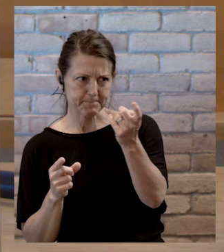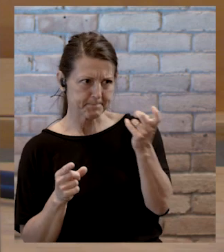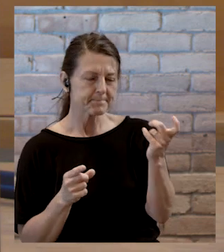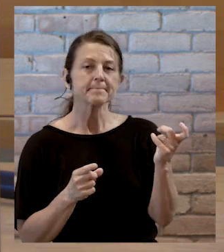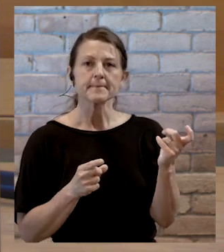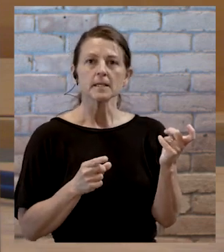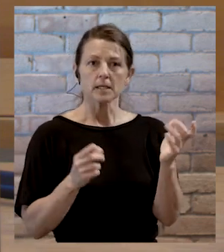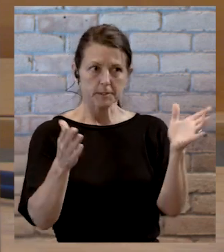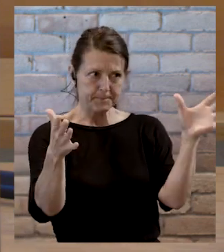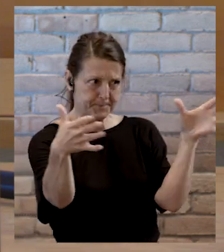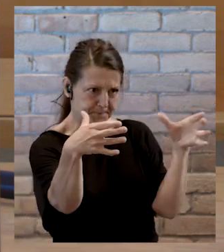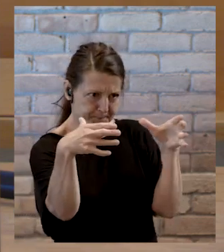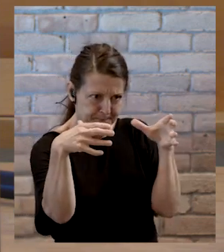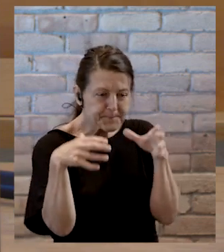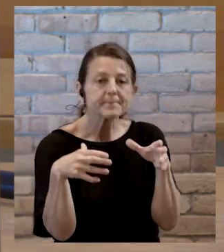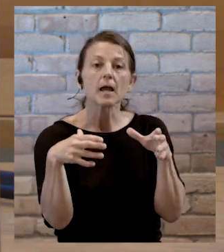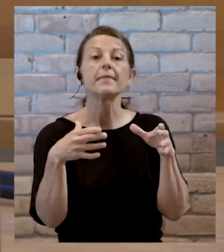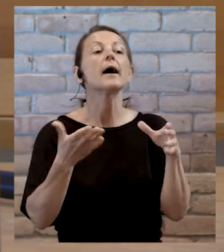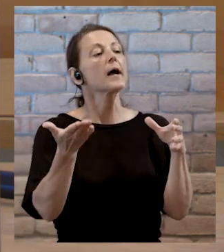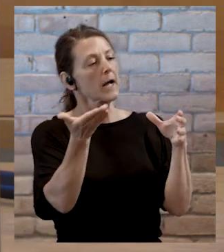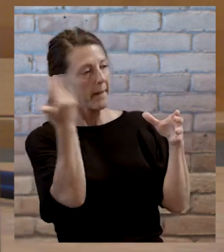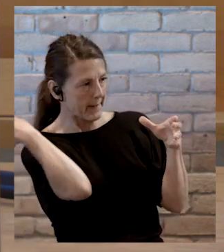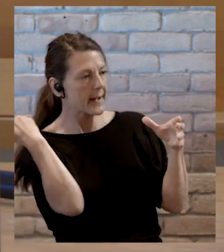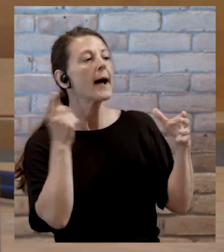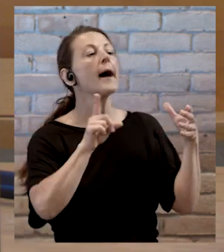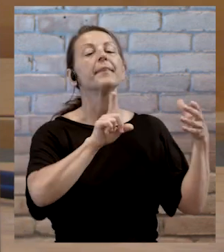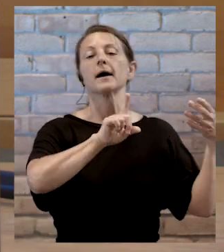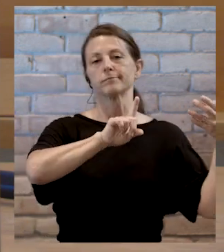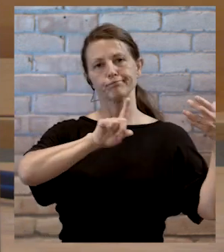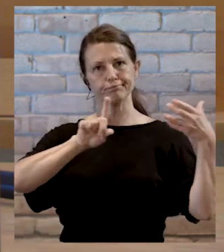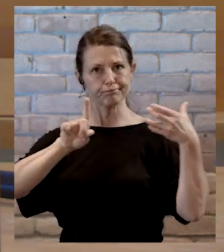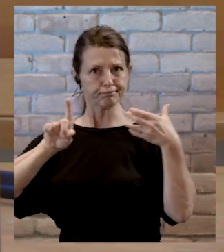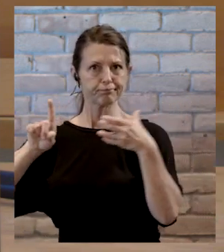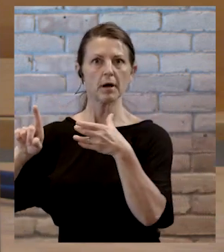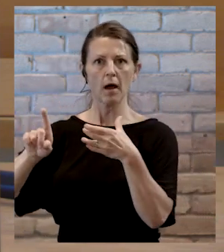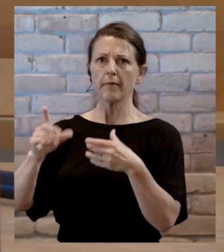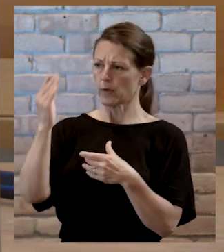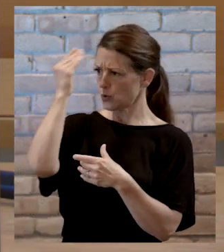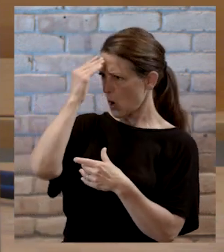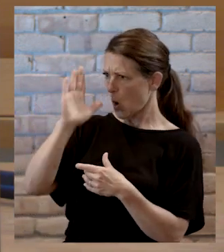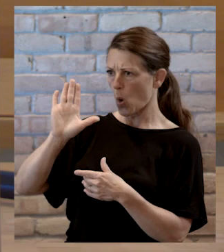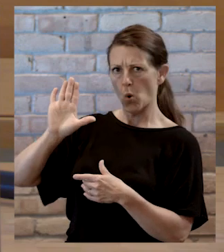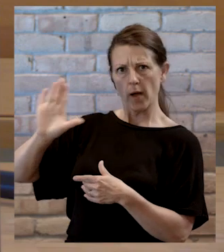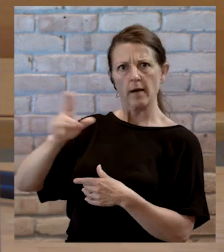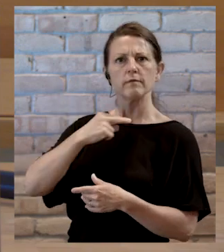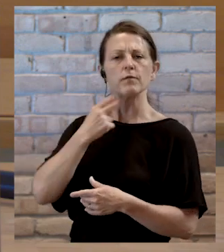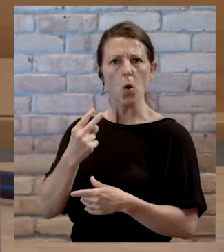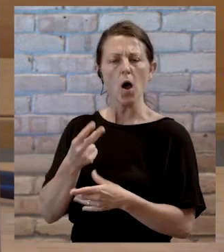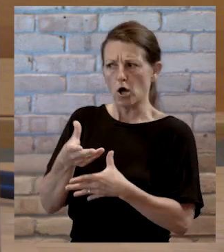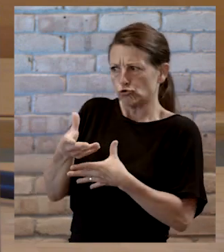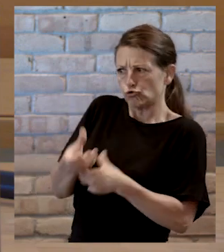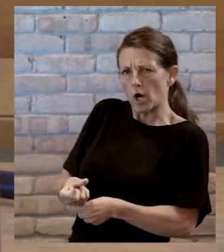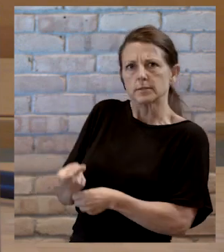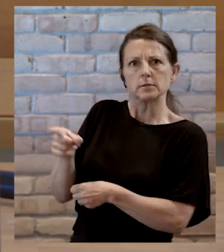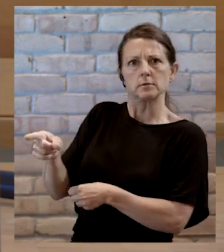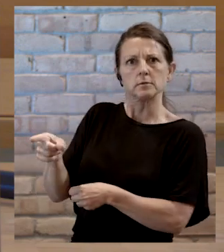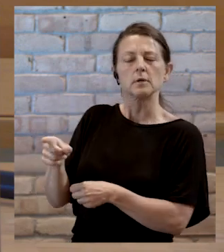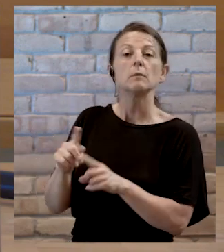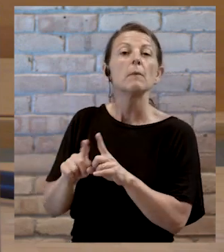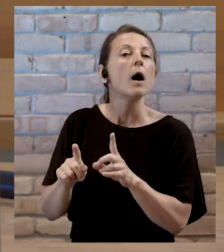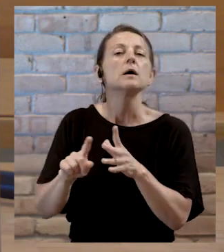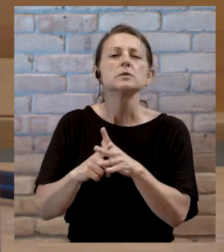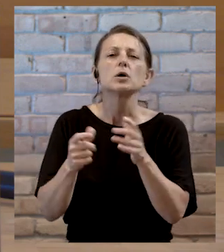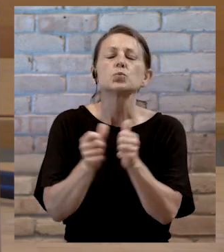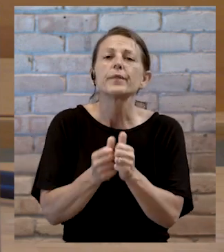sheep pen, and then he leads them out, and they follow because they know him and they know his voice and they trust him. But it all starts with